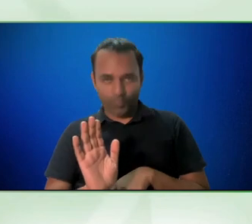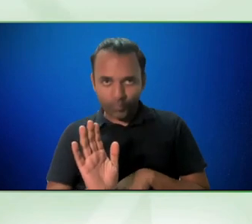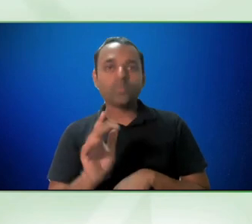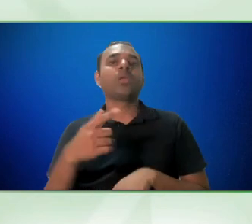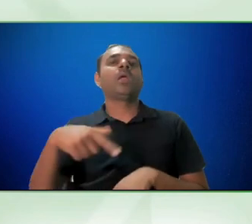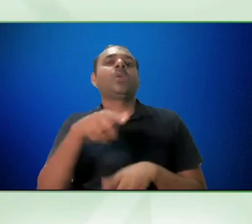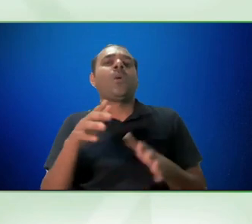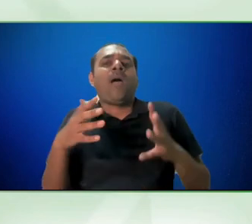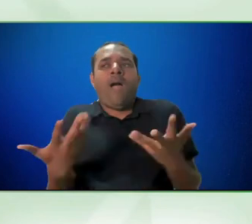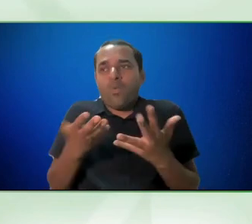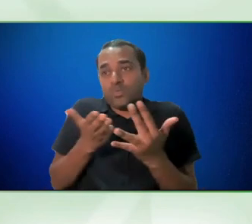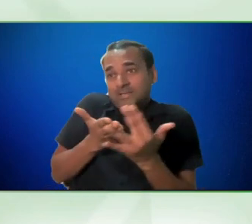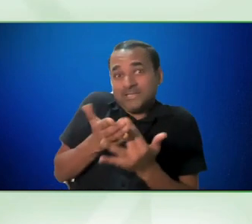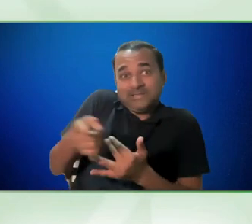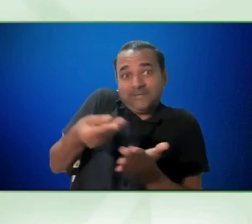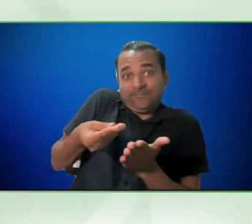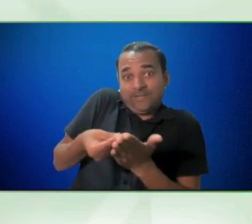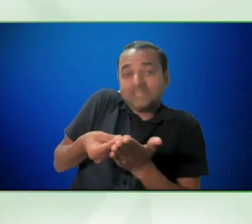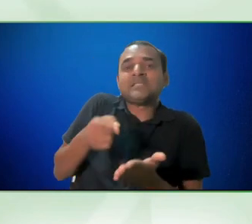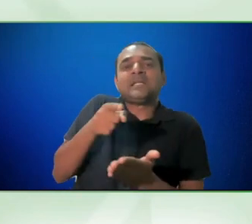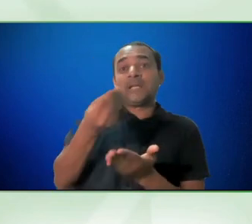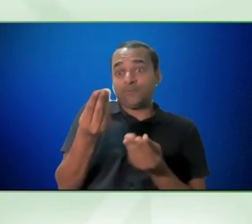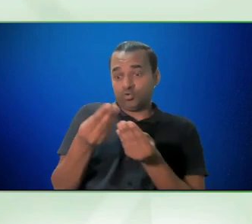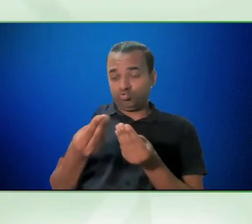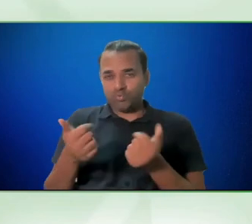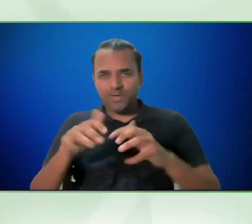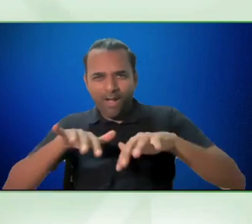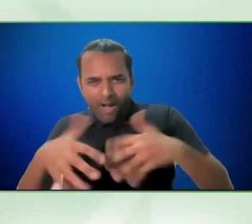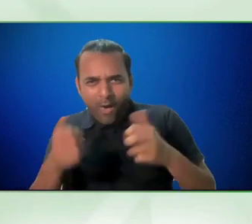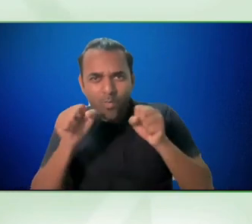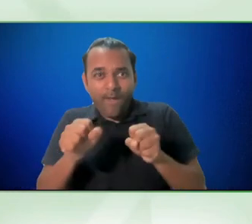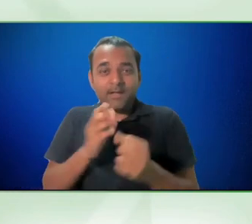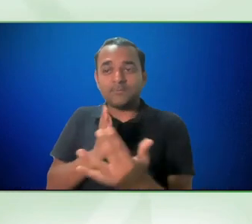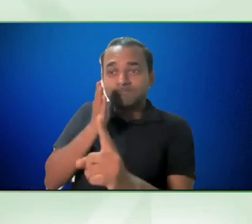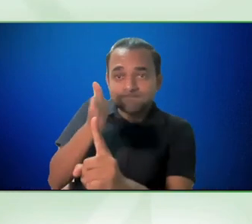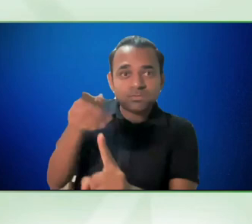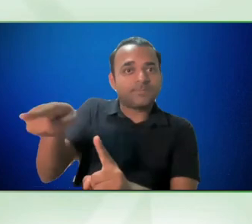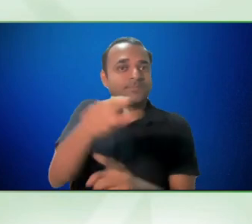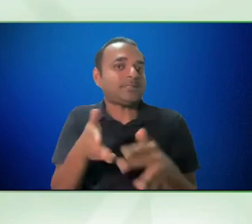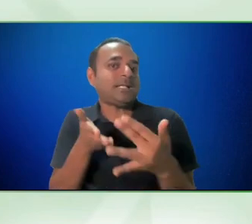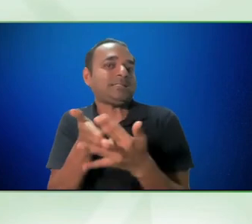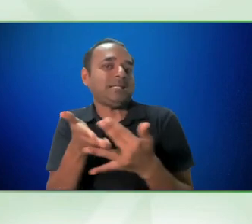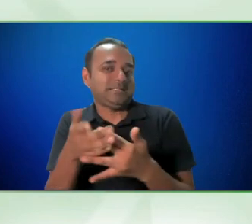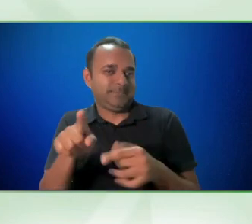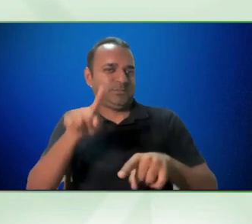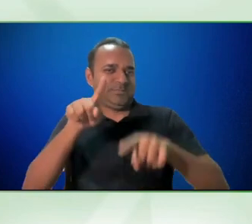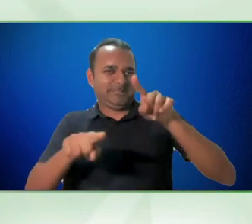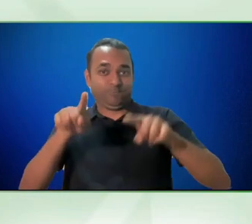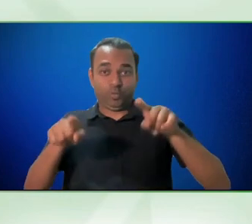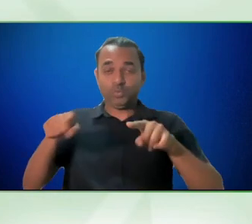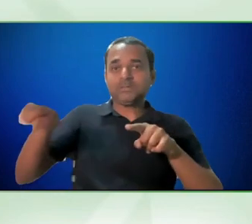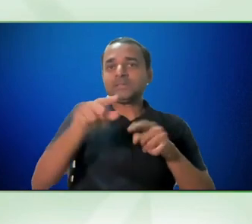the UK context, because you're working and operating in the UK, what do you see as key drivers for financial